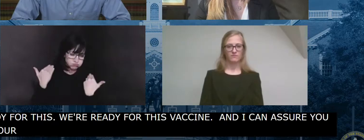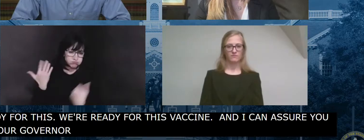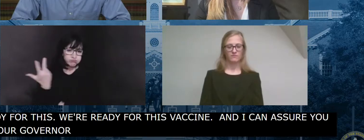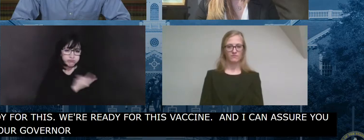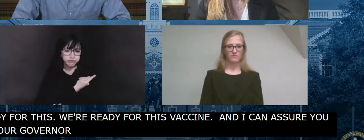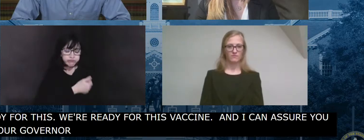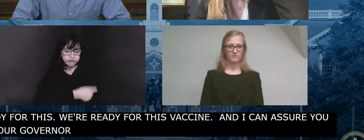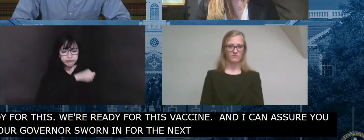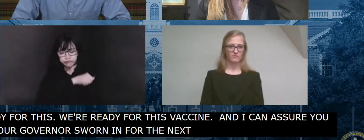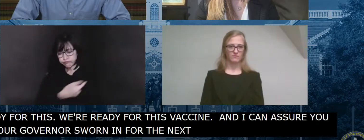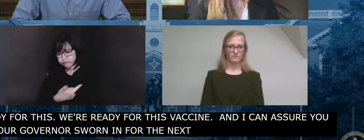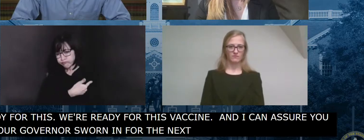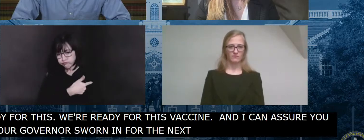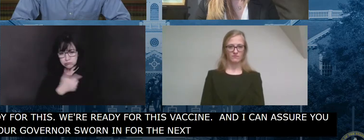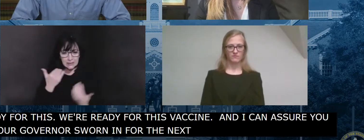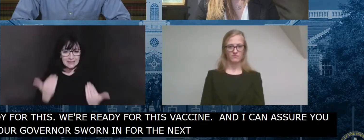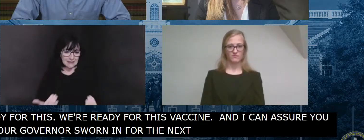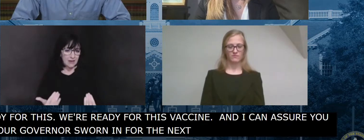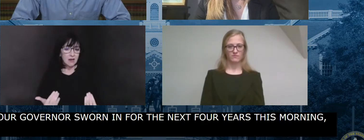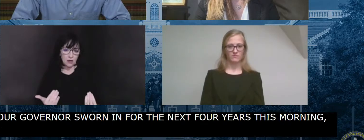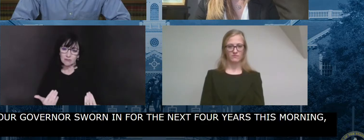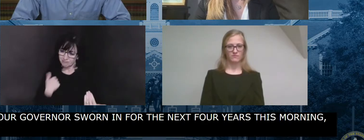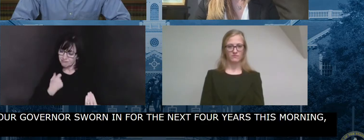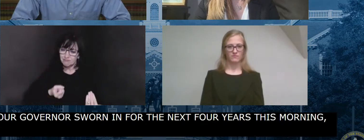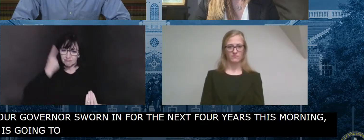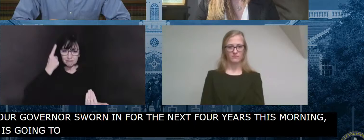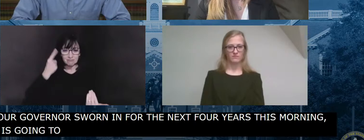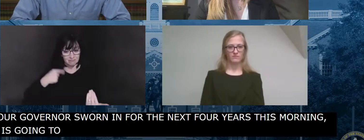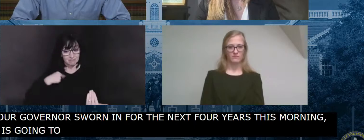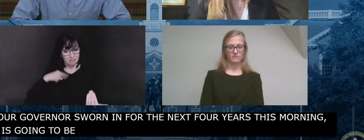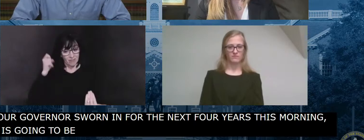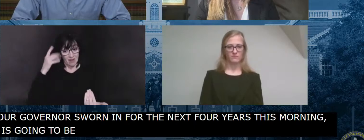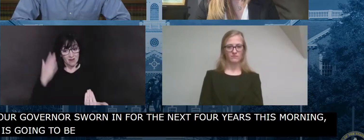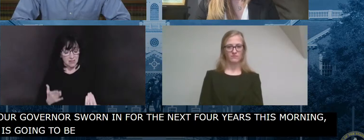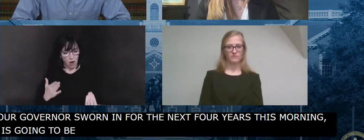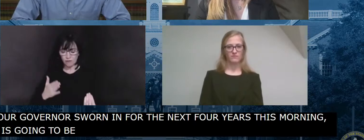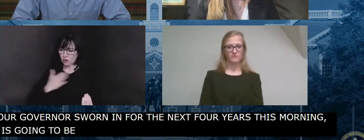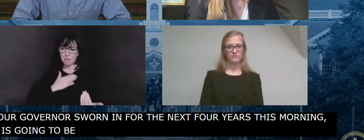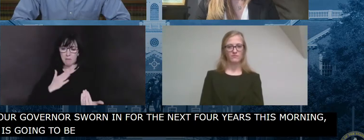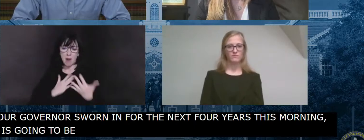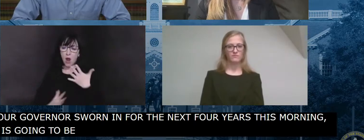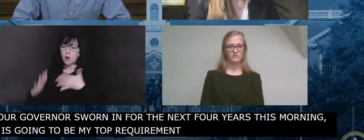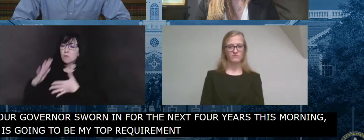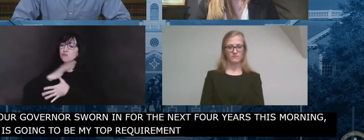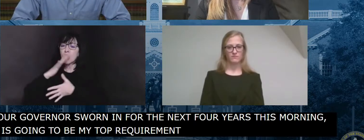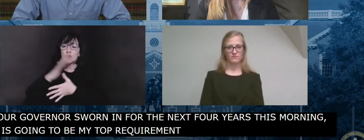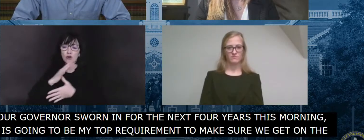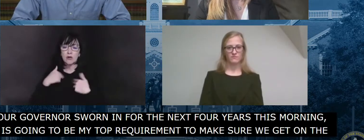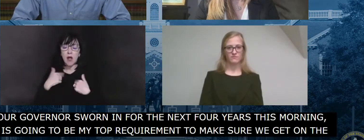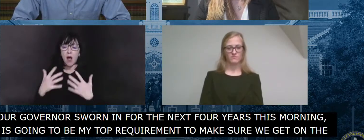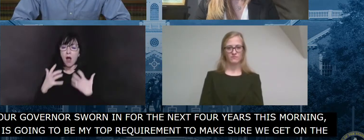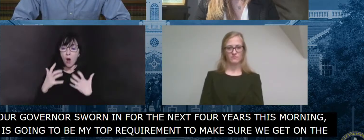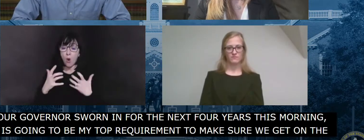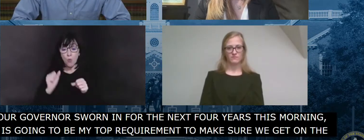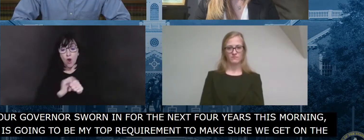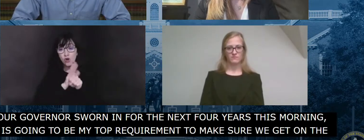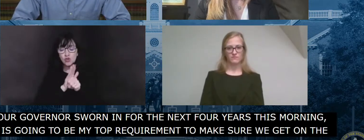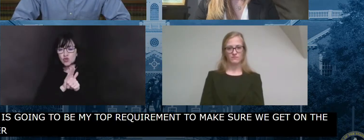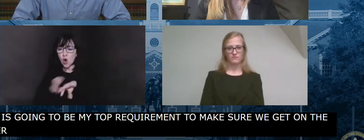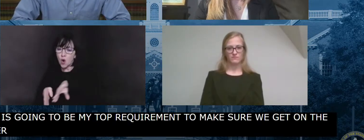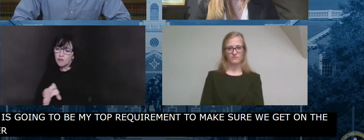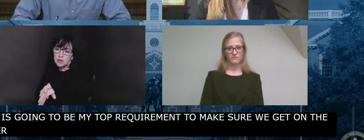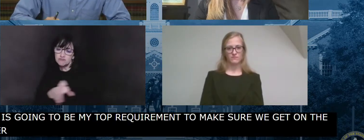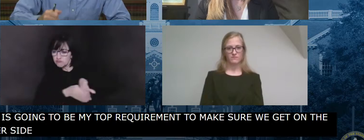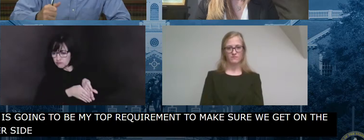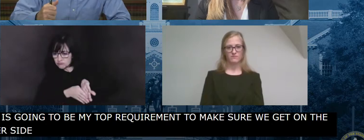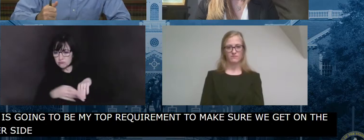this is going to be my top priority, to make sure that we get on the other side of this. We got every Delawarean that wants to get